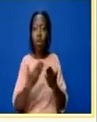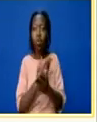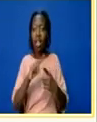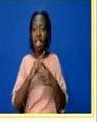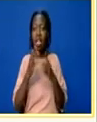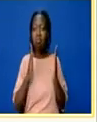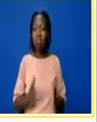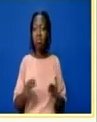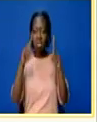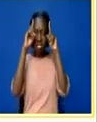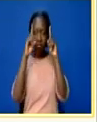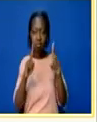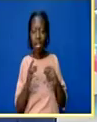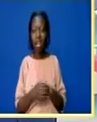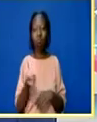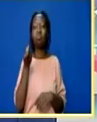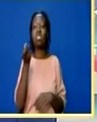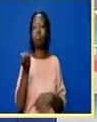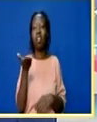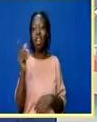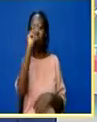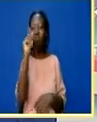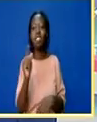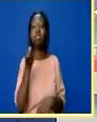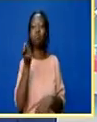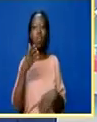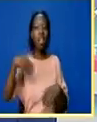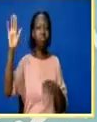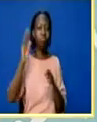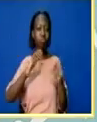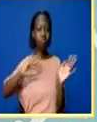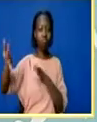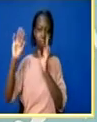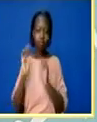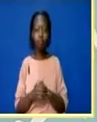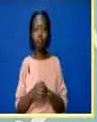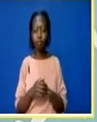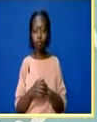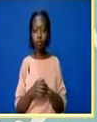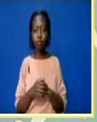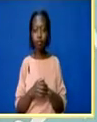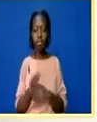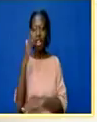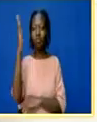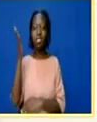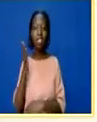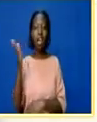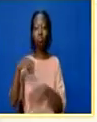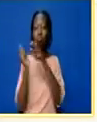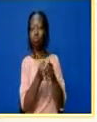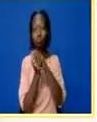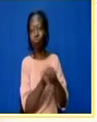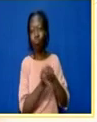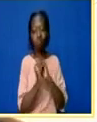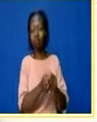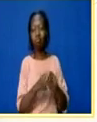yes. Just a small mutaro. It's okay. Leave it. Let's forget about it. These are trees. Let's cut them down. Let's mm-hmm.